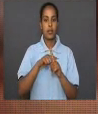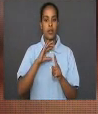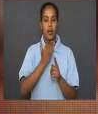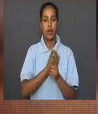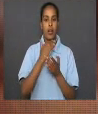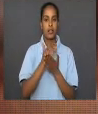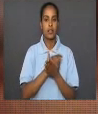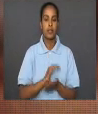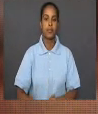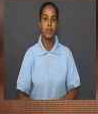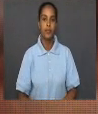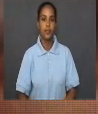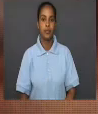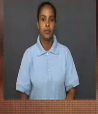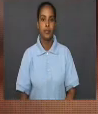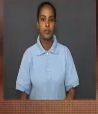Let's get back to our lesson.